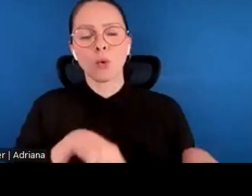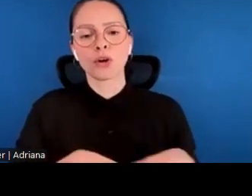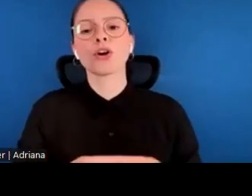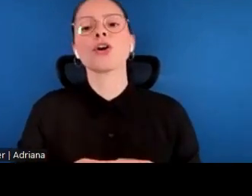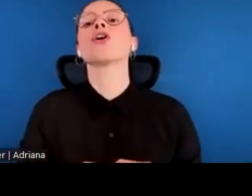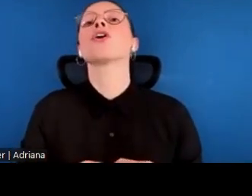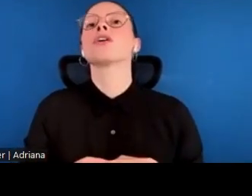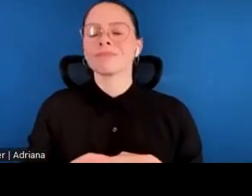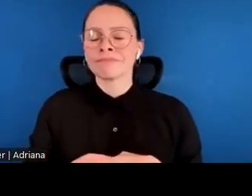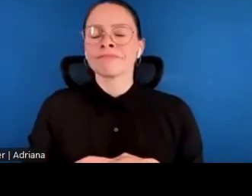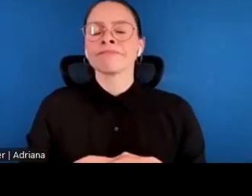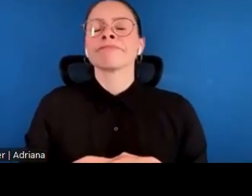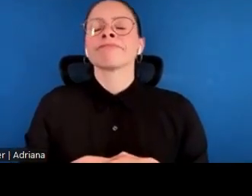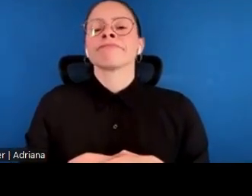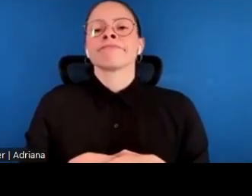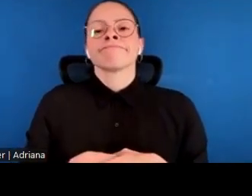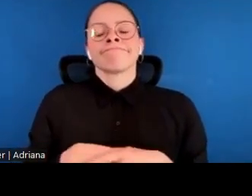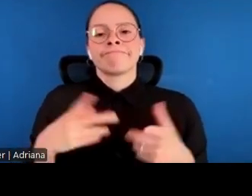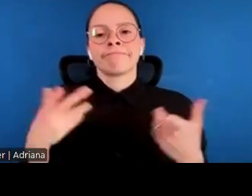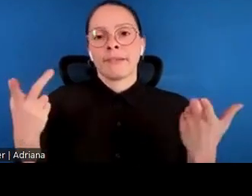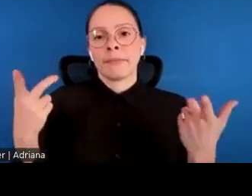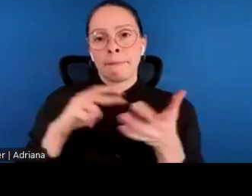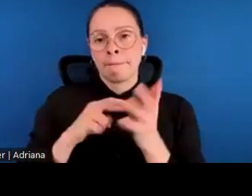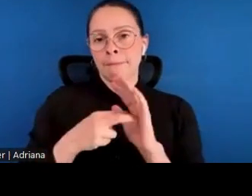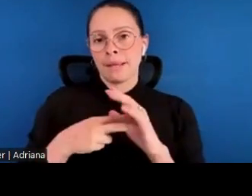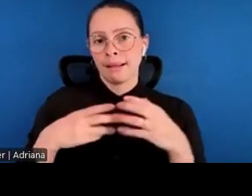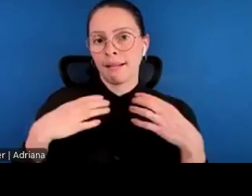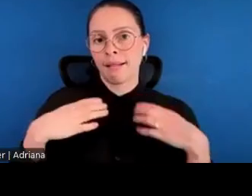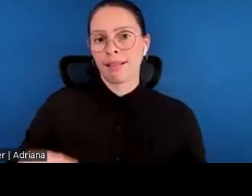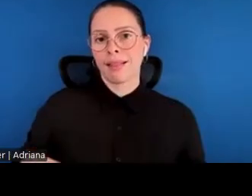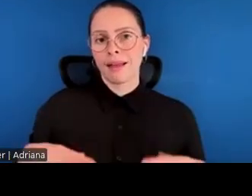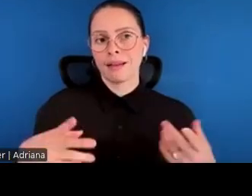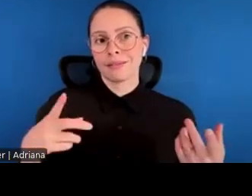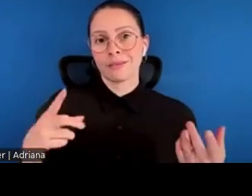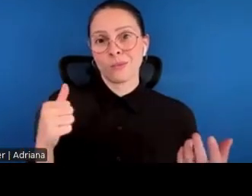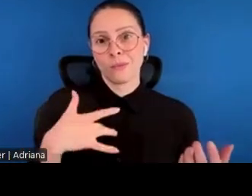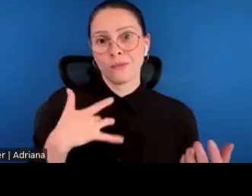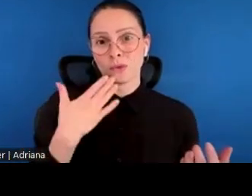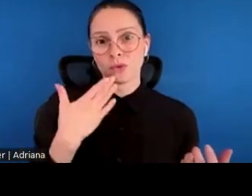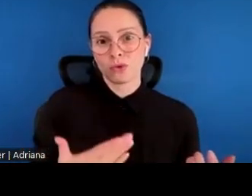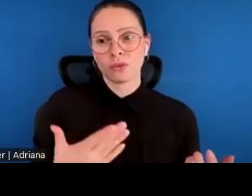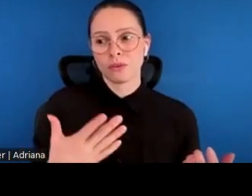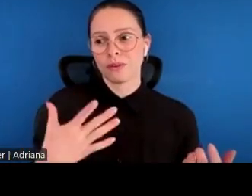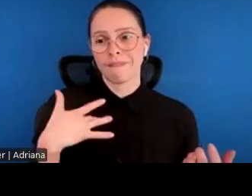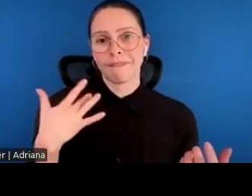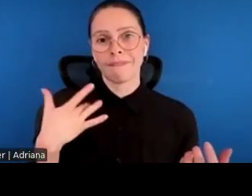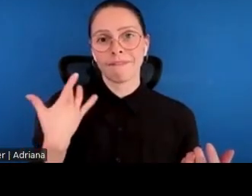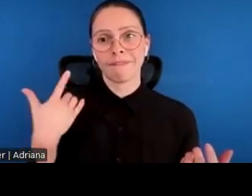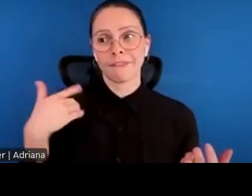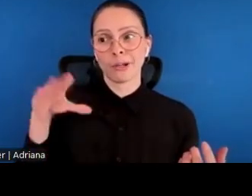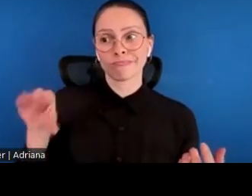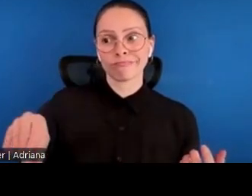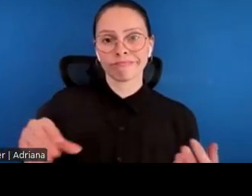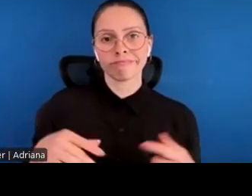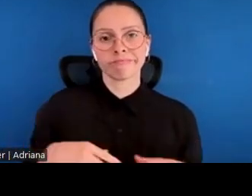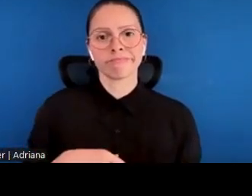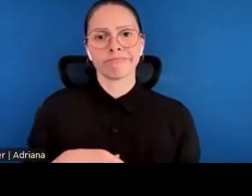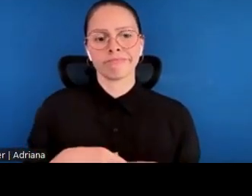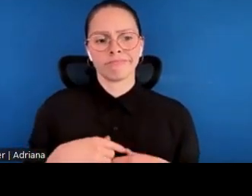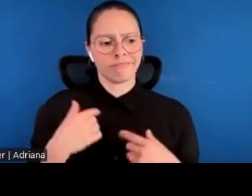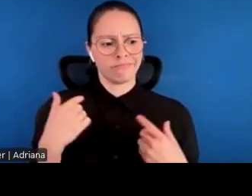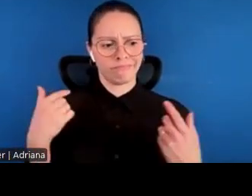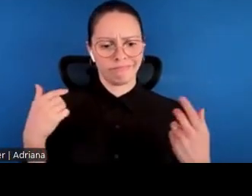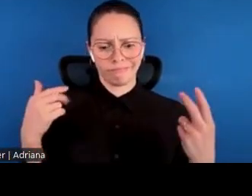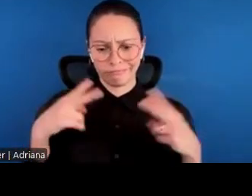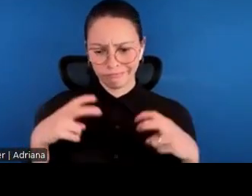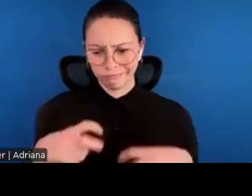going to feel just not feel very good. They're going to feel like demoralized. They're like, why did I do this? Why did I participate